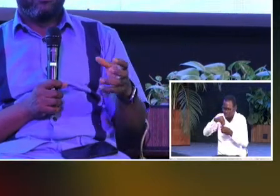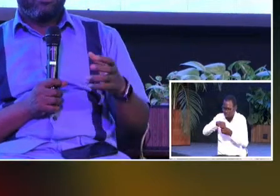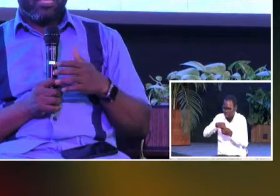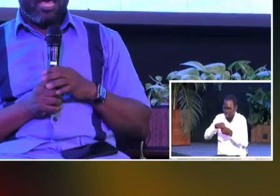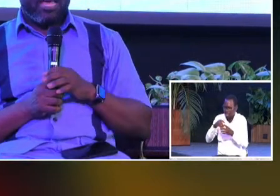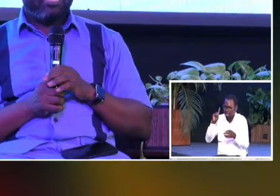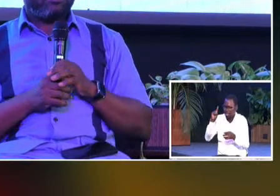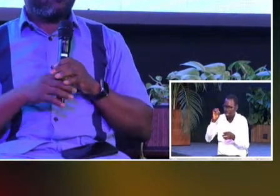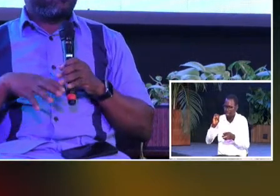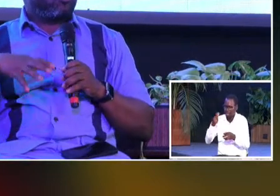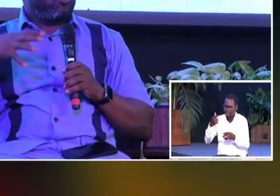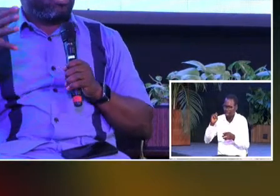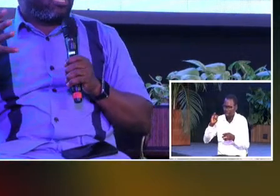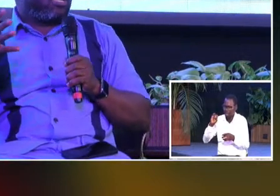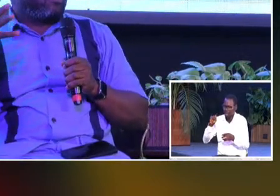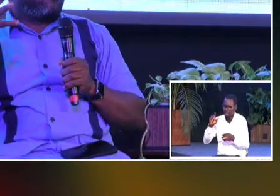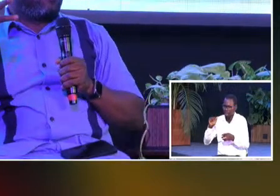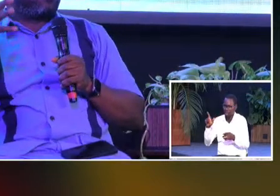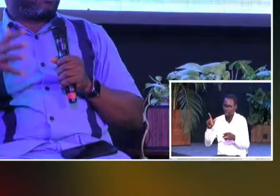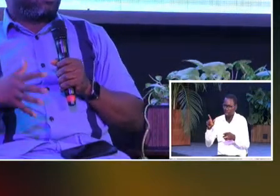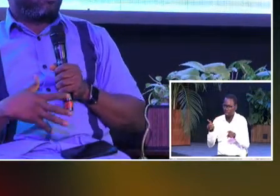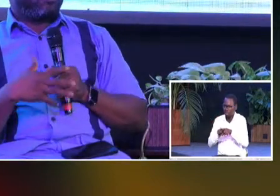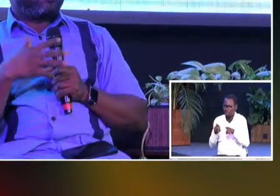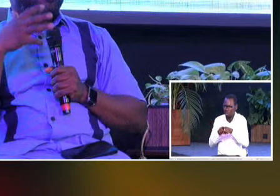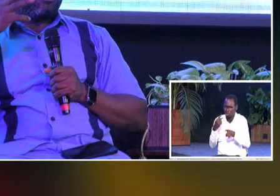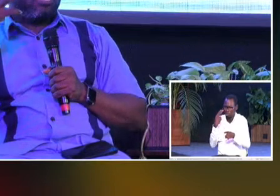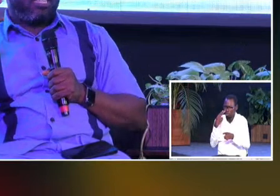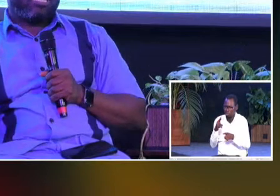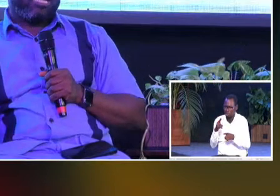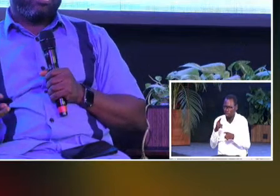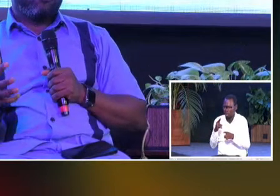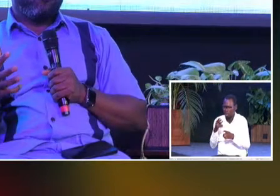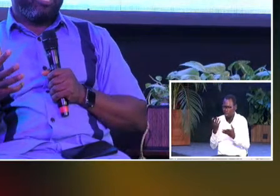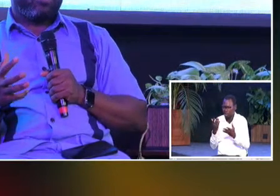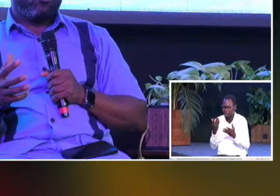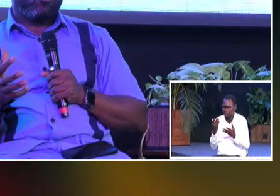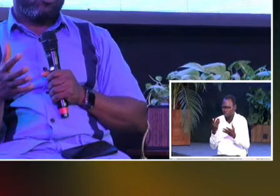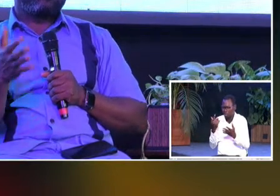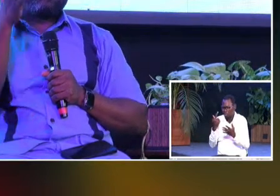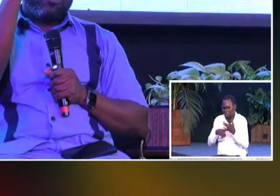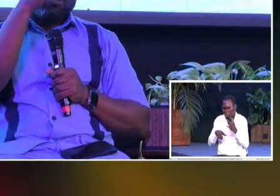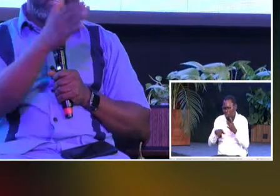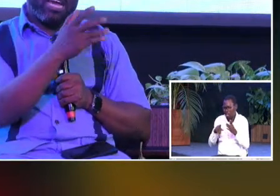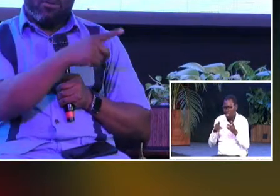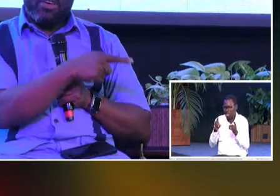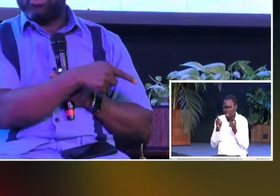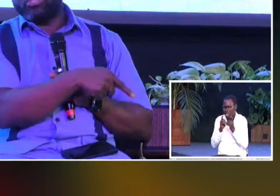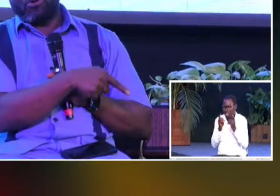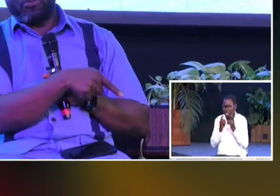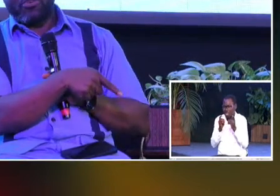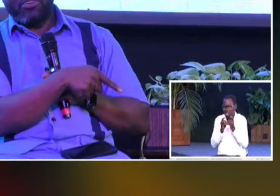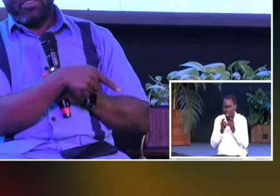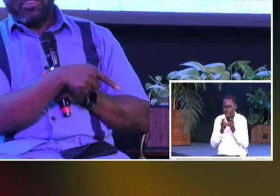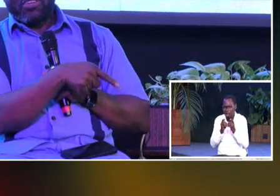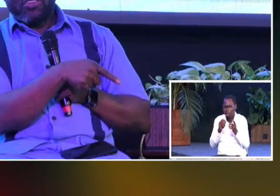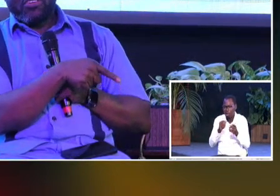skill. And also look at the extent to which digital innovation will also take away your